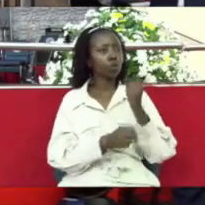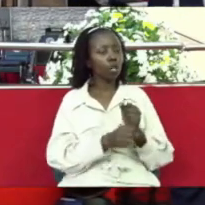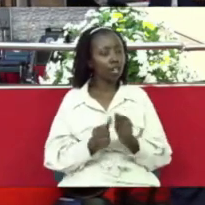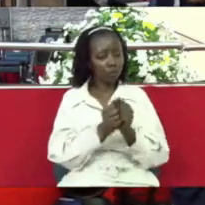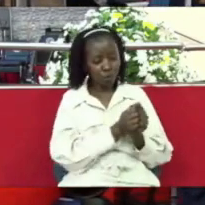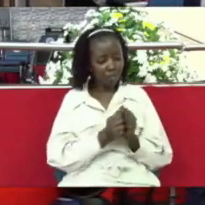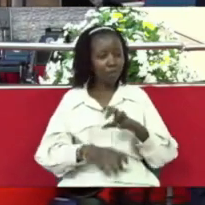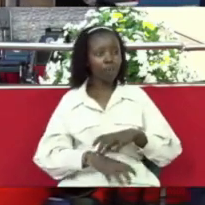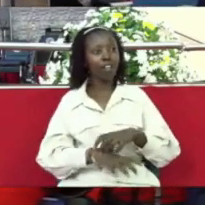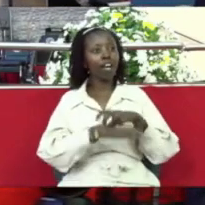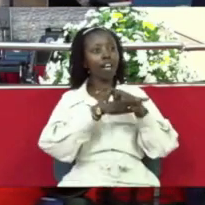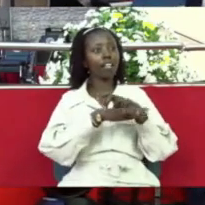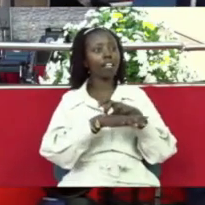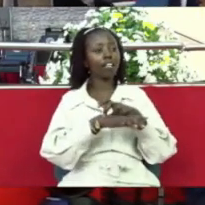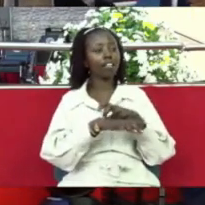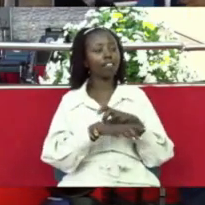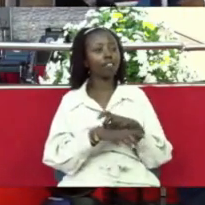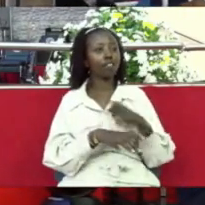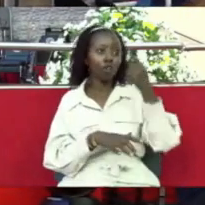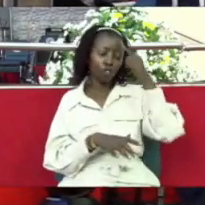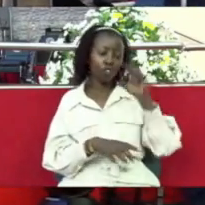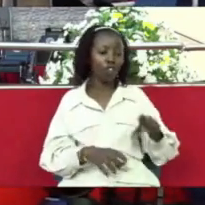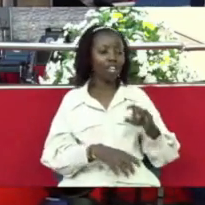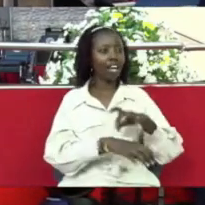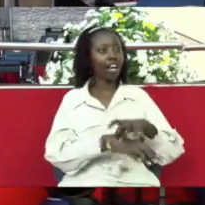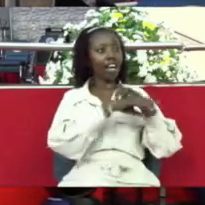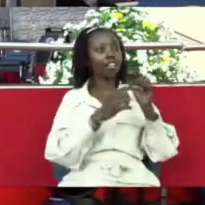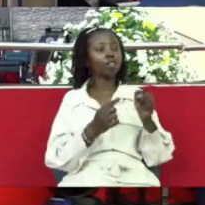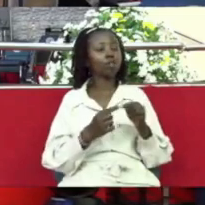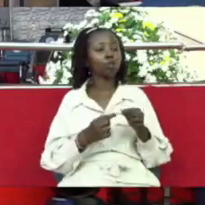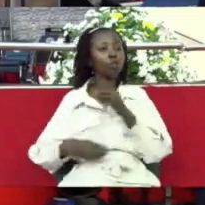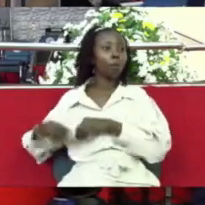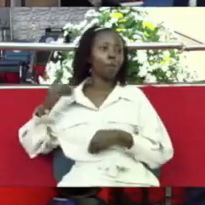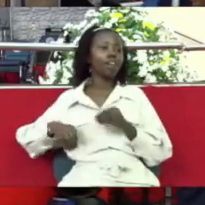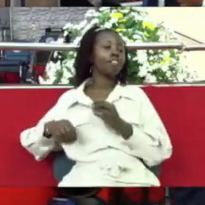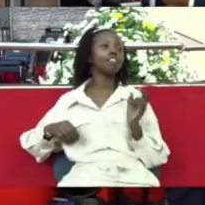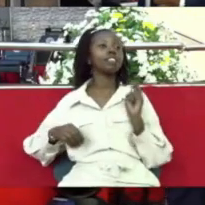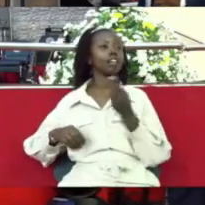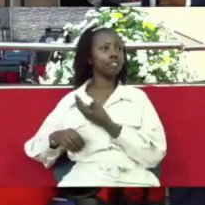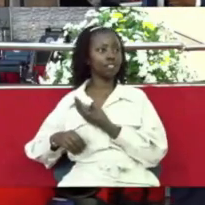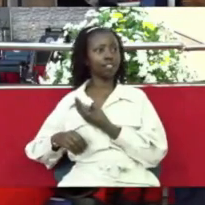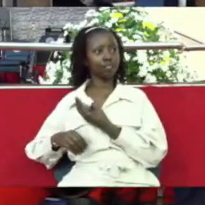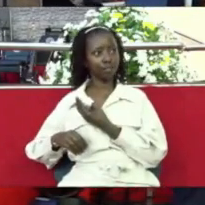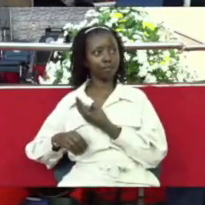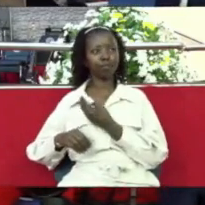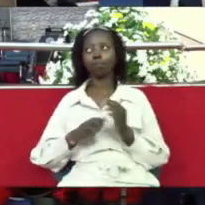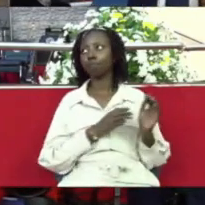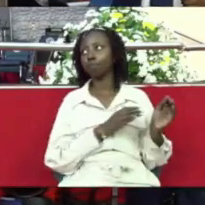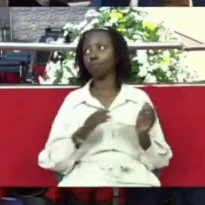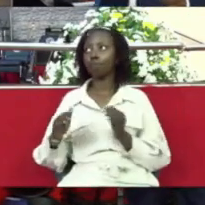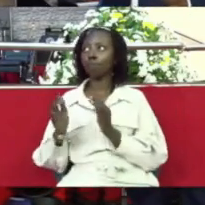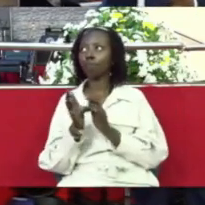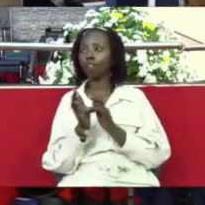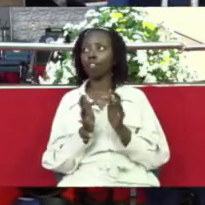pamoja na ulimwengu huu in order for it to benefit us. Na hii ulimwengu huu utufaidi. Now turn to Galatians 6:7. It can be